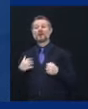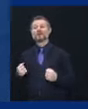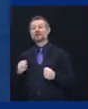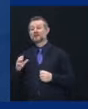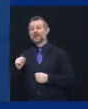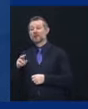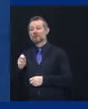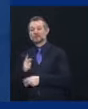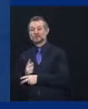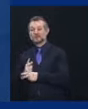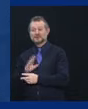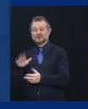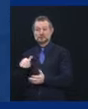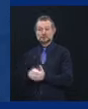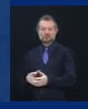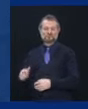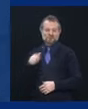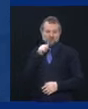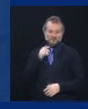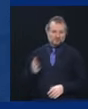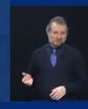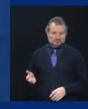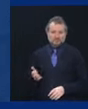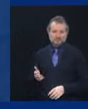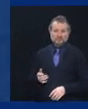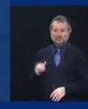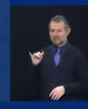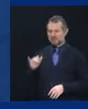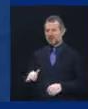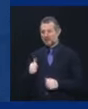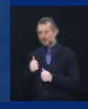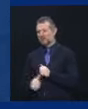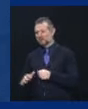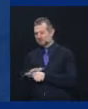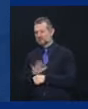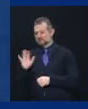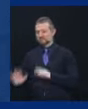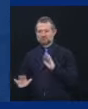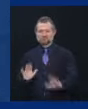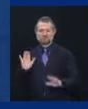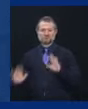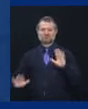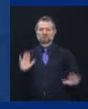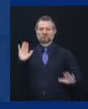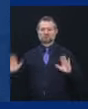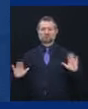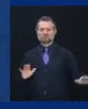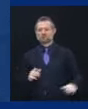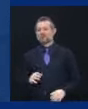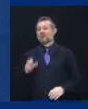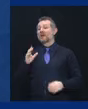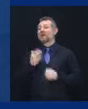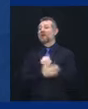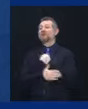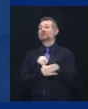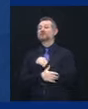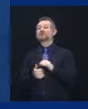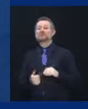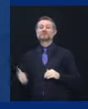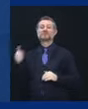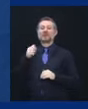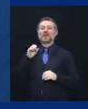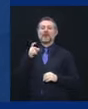is duplicated in every region. County executive is in charge of the local health